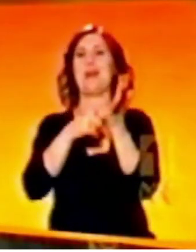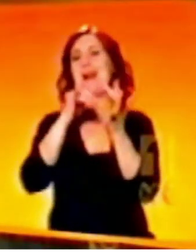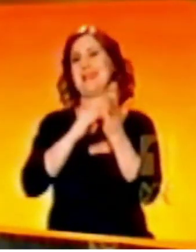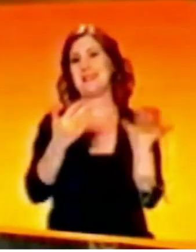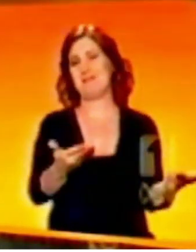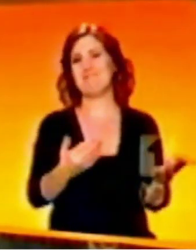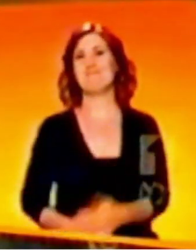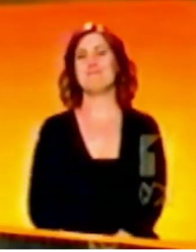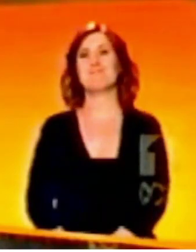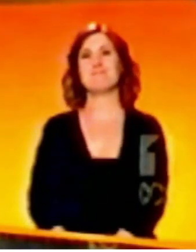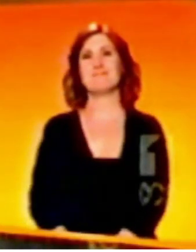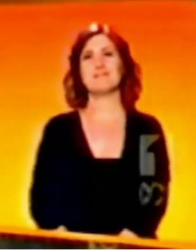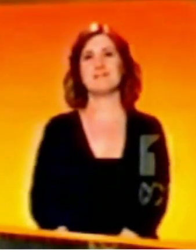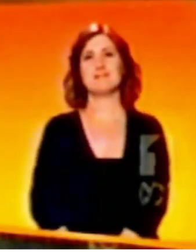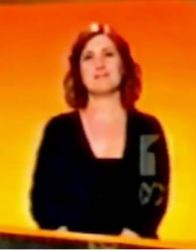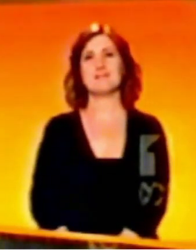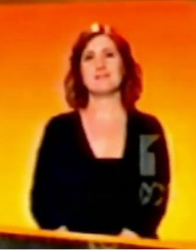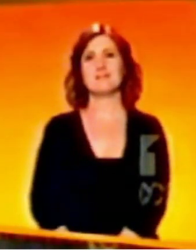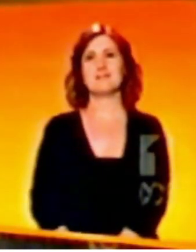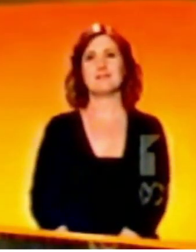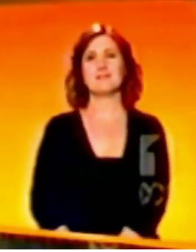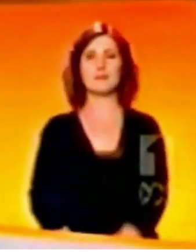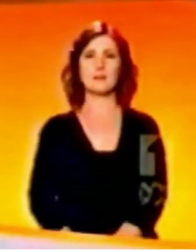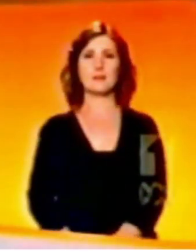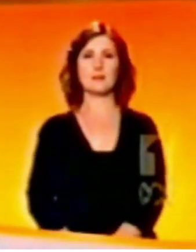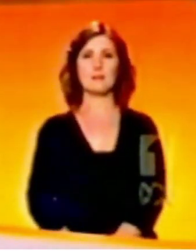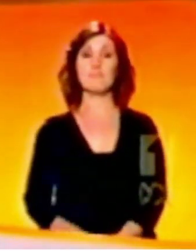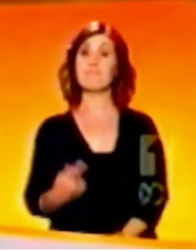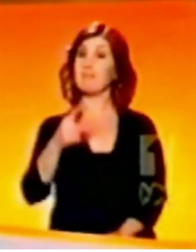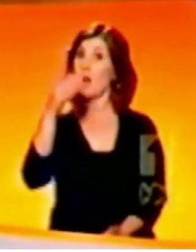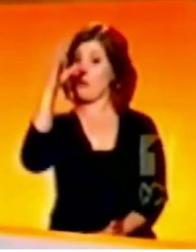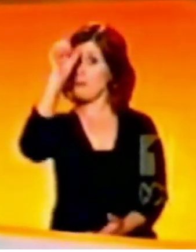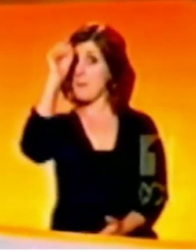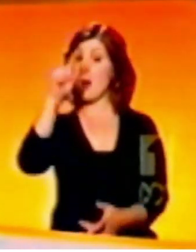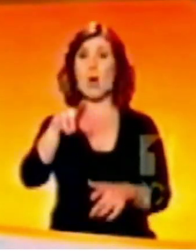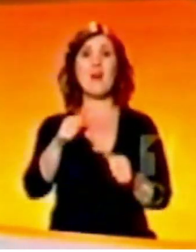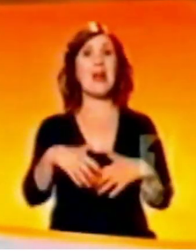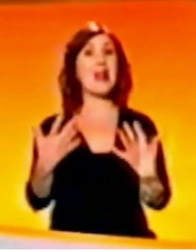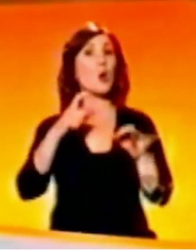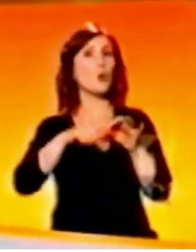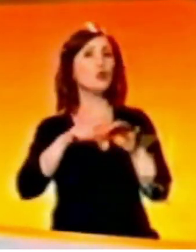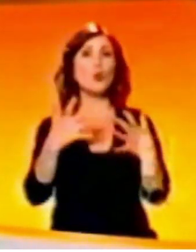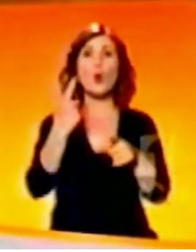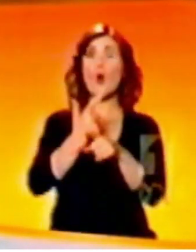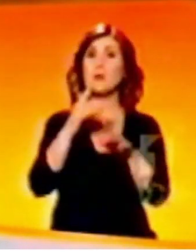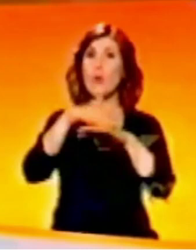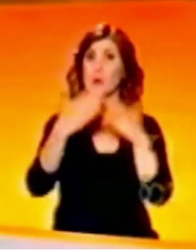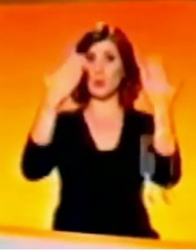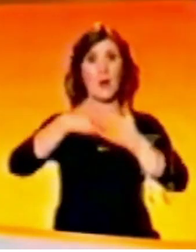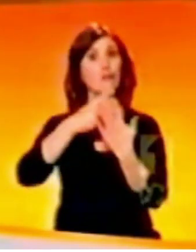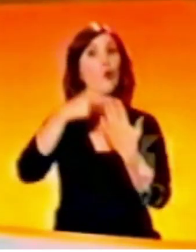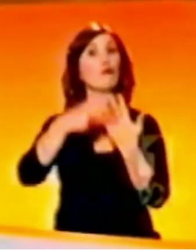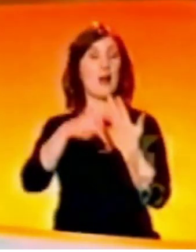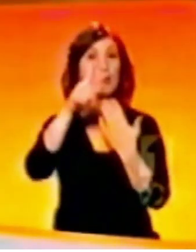Thanks very much. Thank you. Well done. And by the way, if you have any questions or comments about